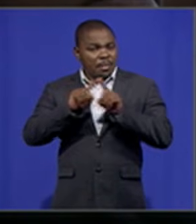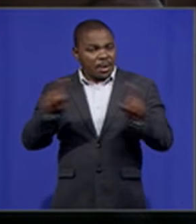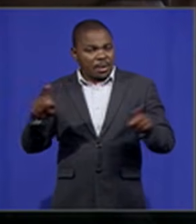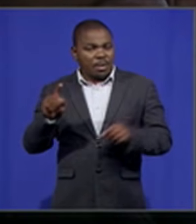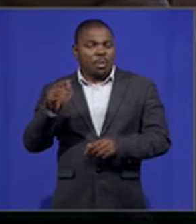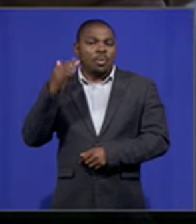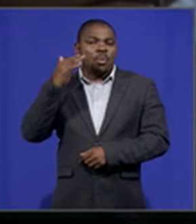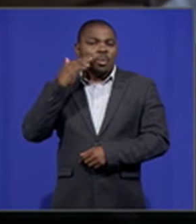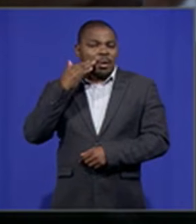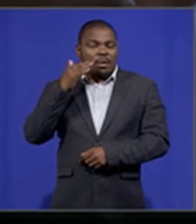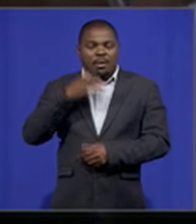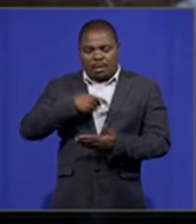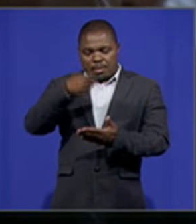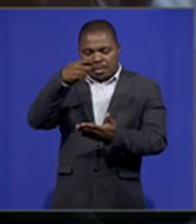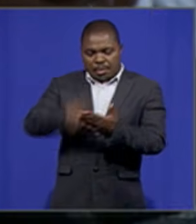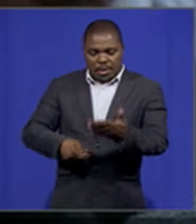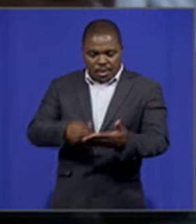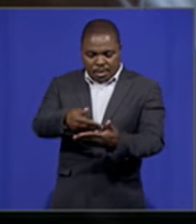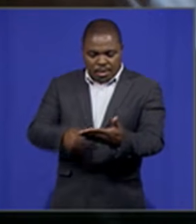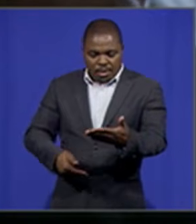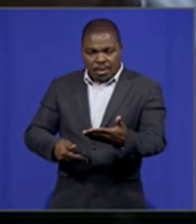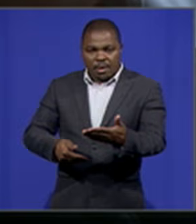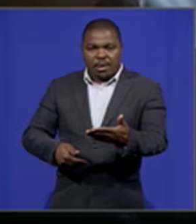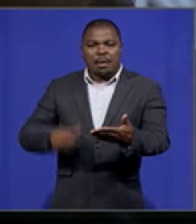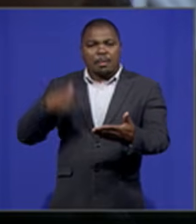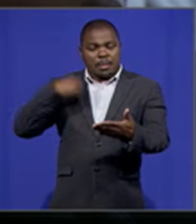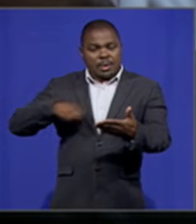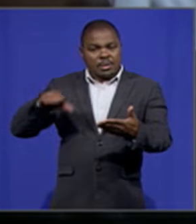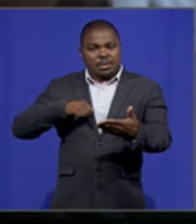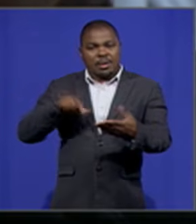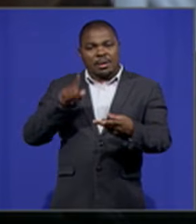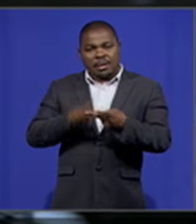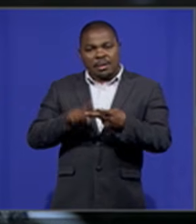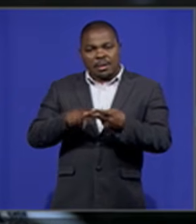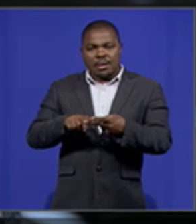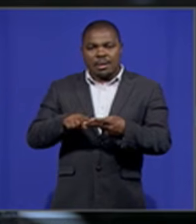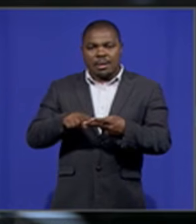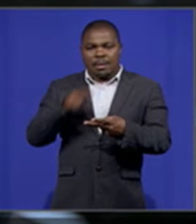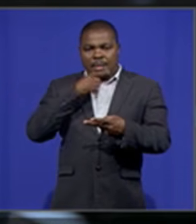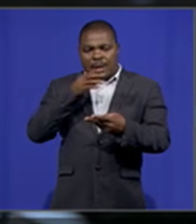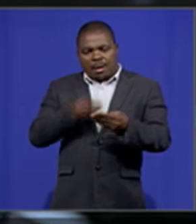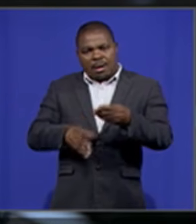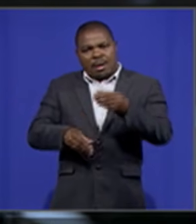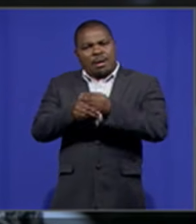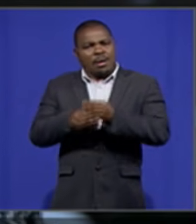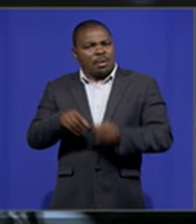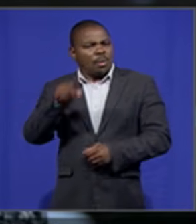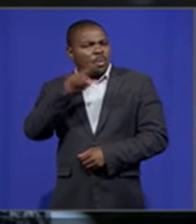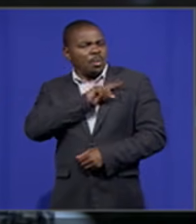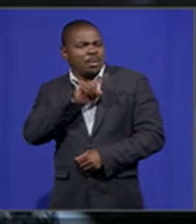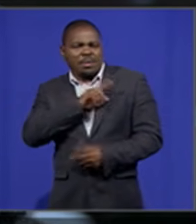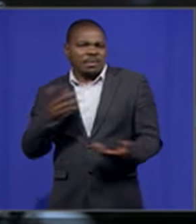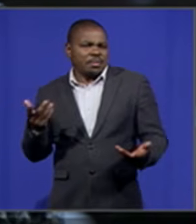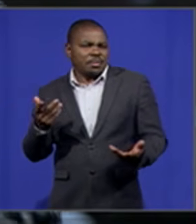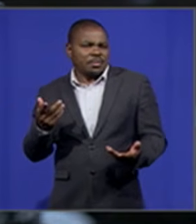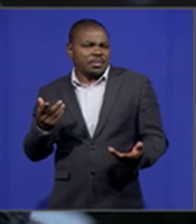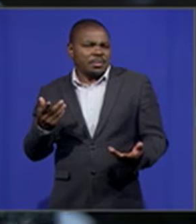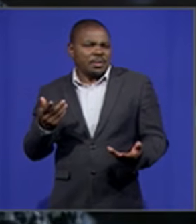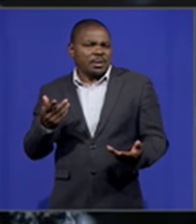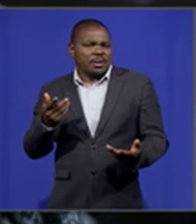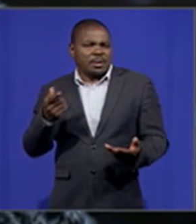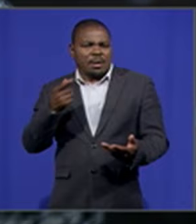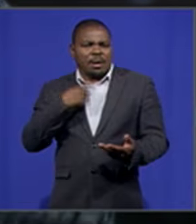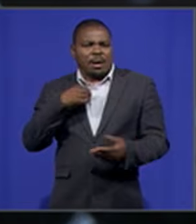bila, ha ba bila masepala ba tsenyetsa gotlhe so gore wa itse a bile and then